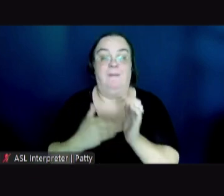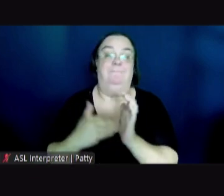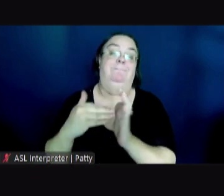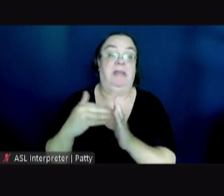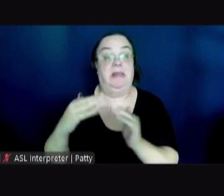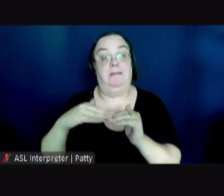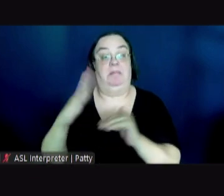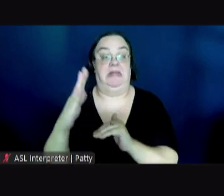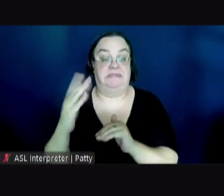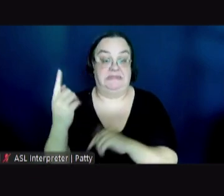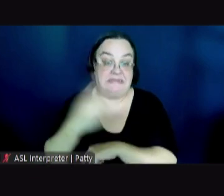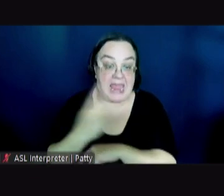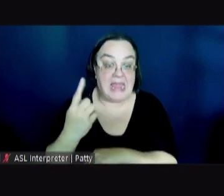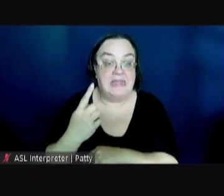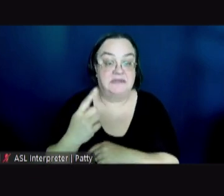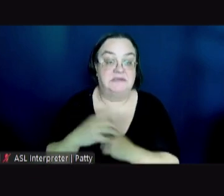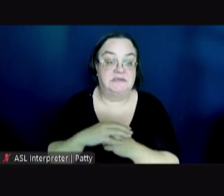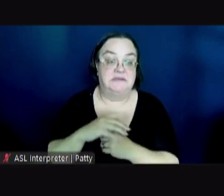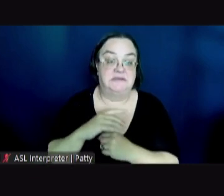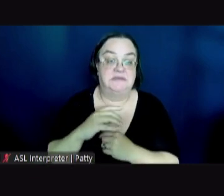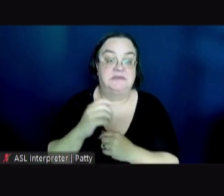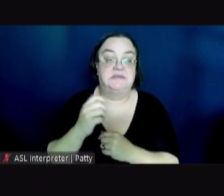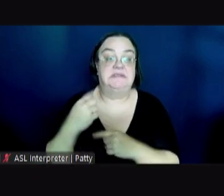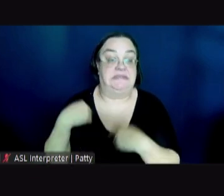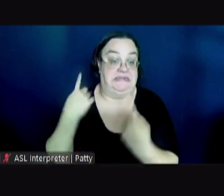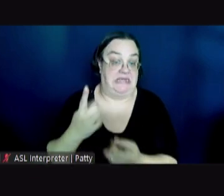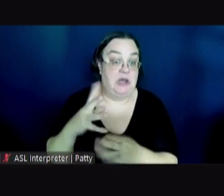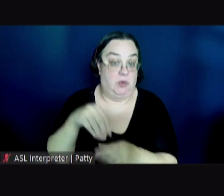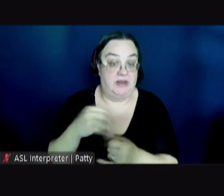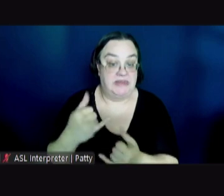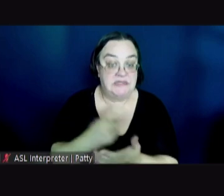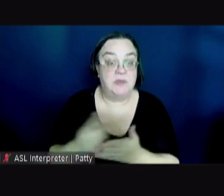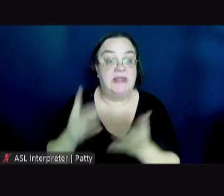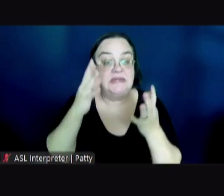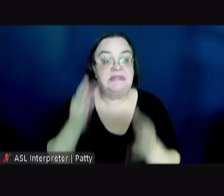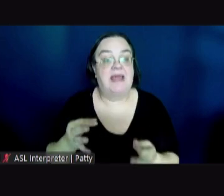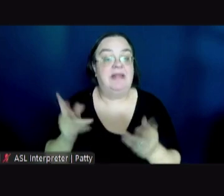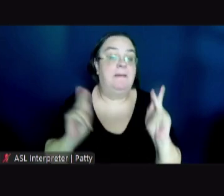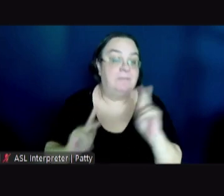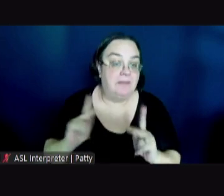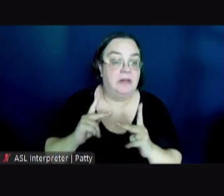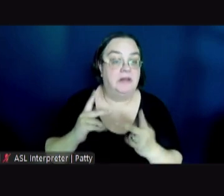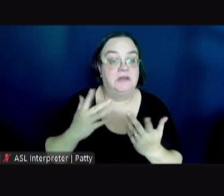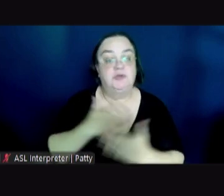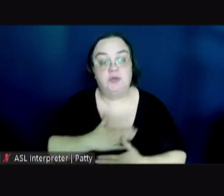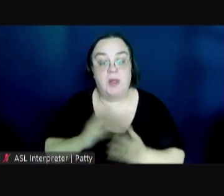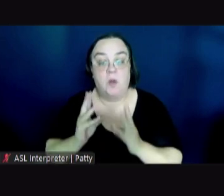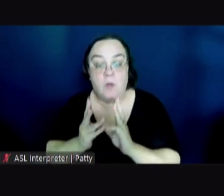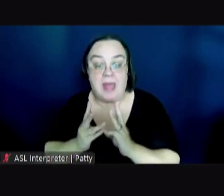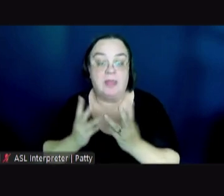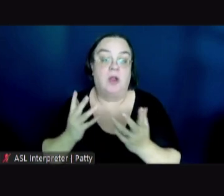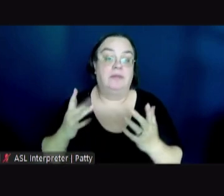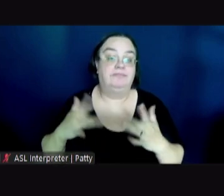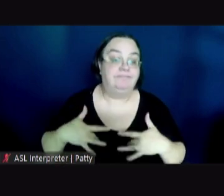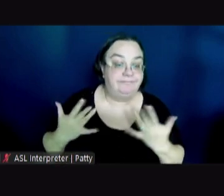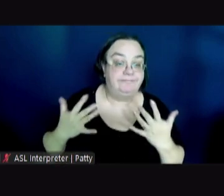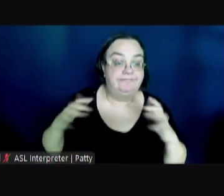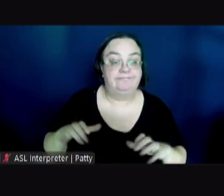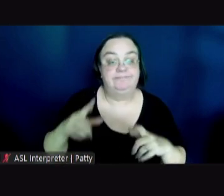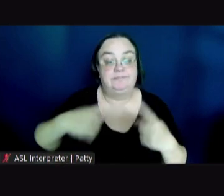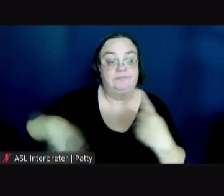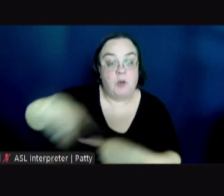enjoy activities around town, and some of the return to office initiatives have definitely been good